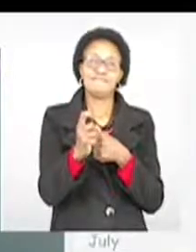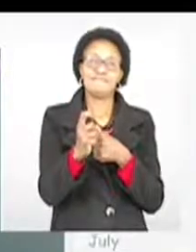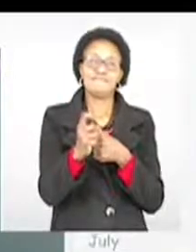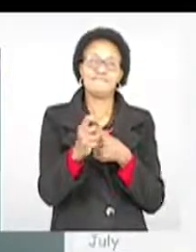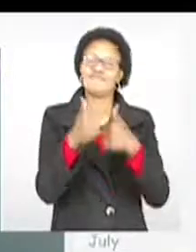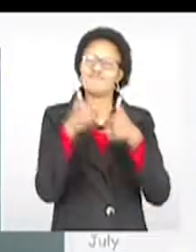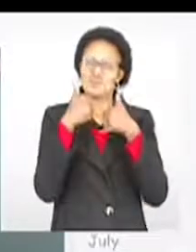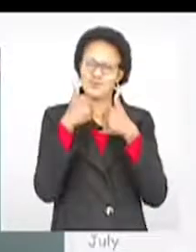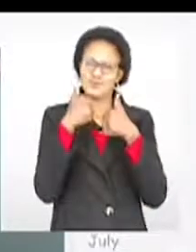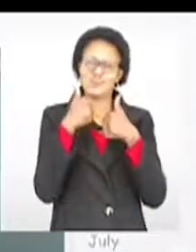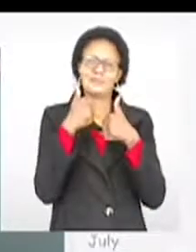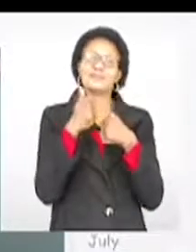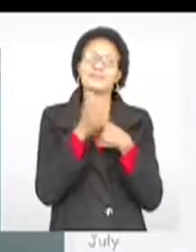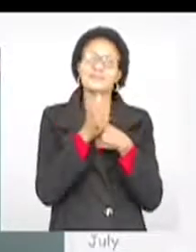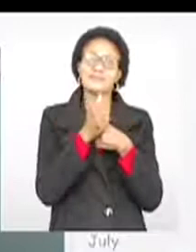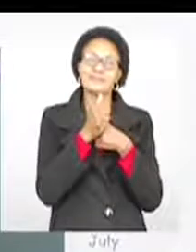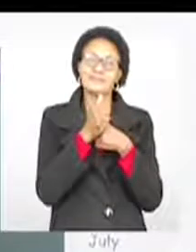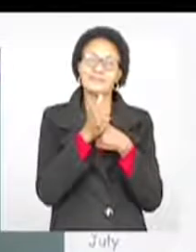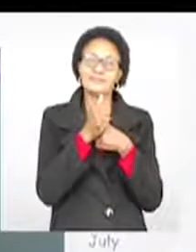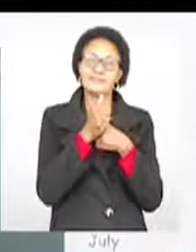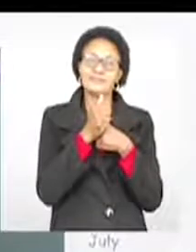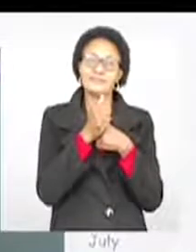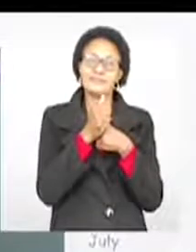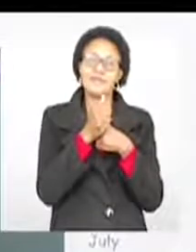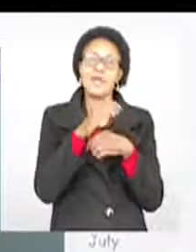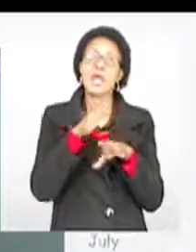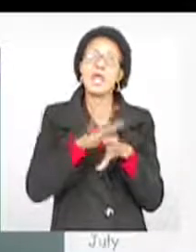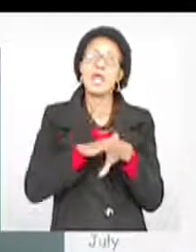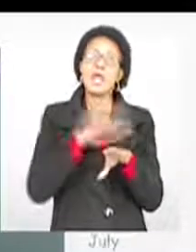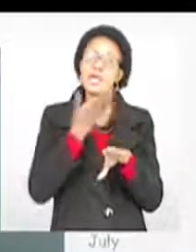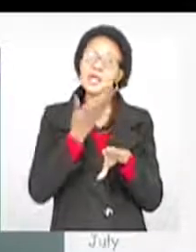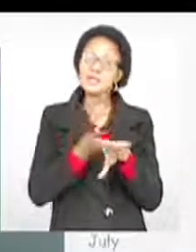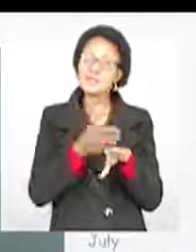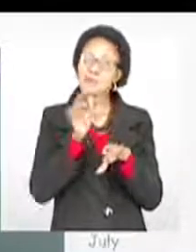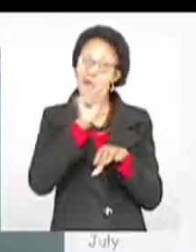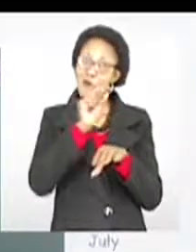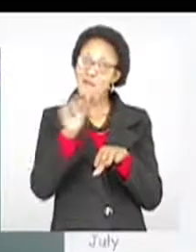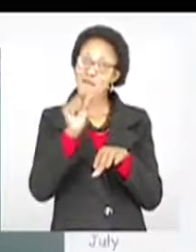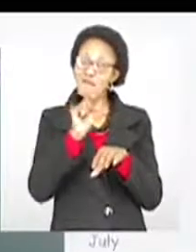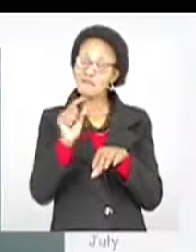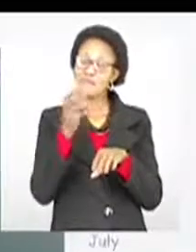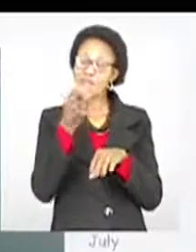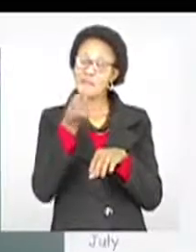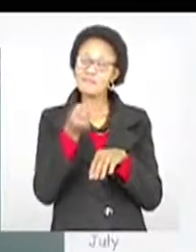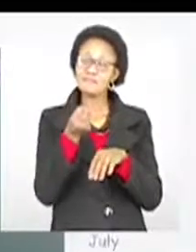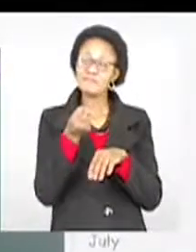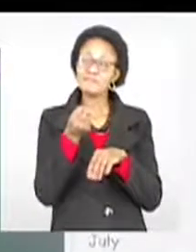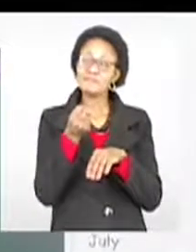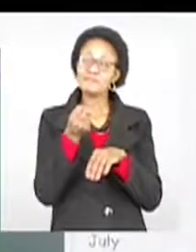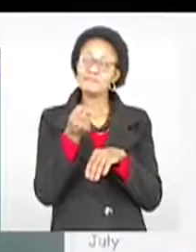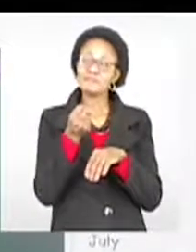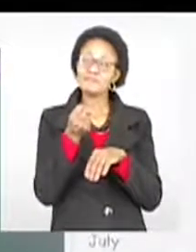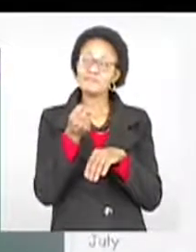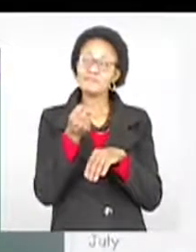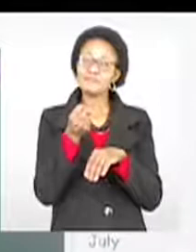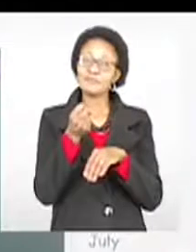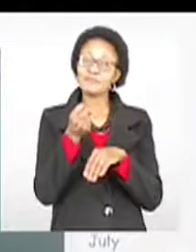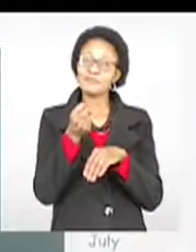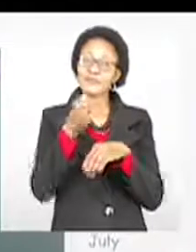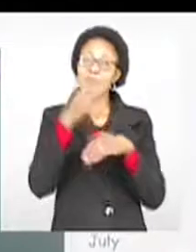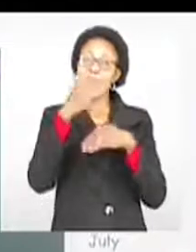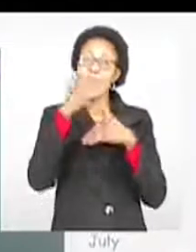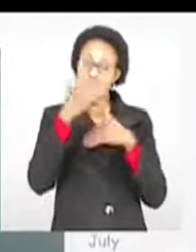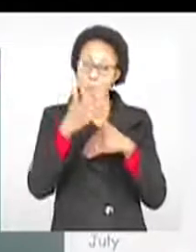Very good. Now, an example of a word that has the letter X in it, making it sound, is the word